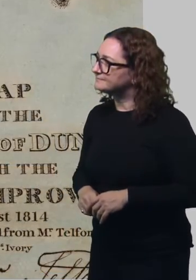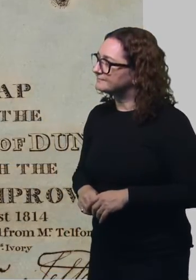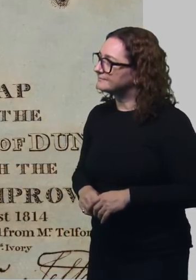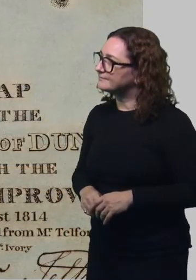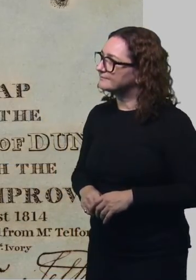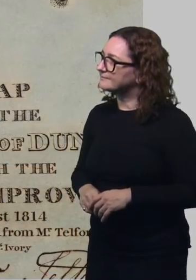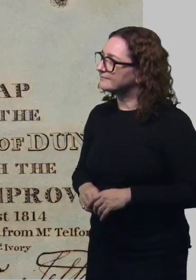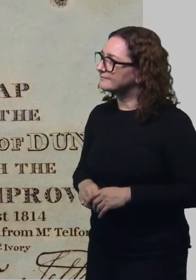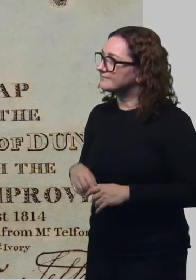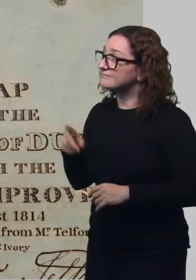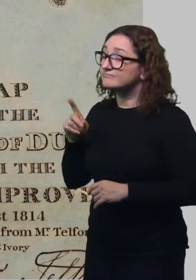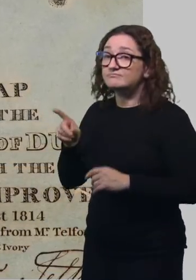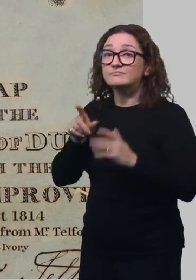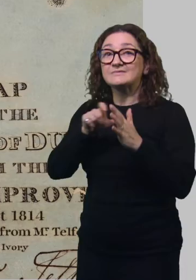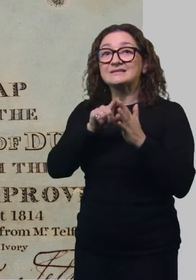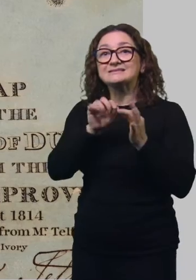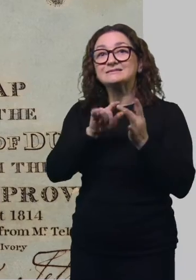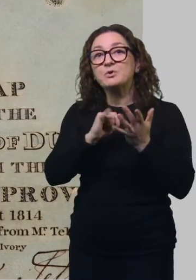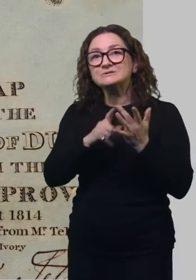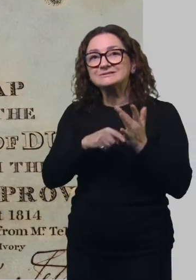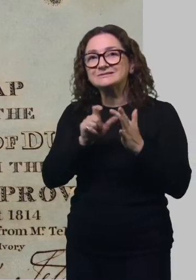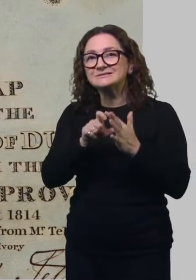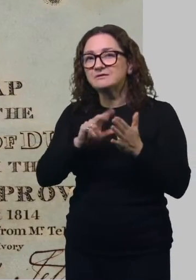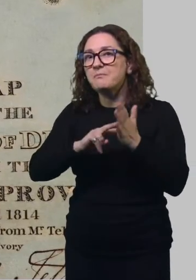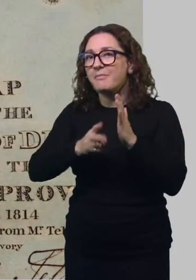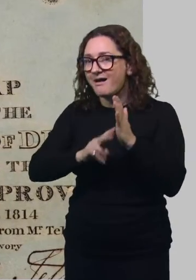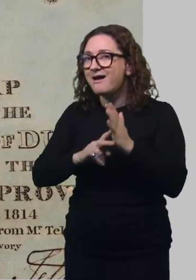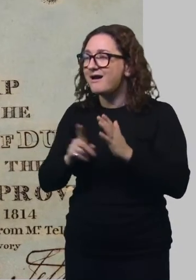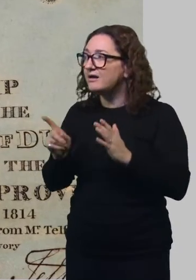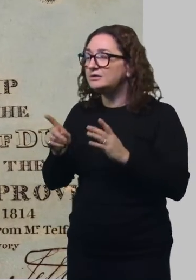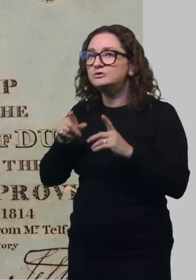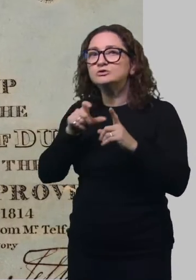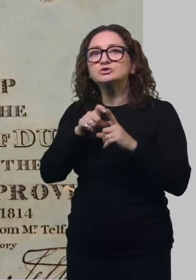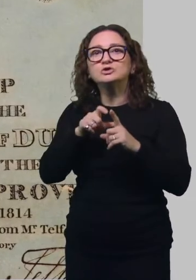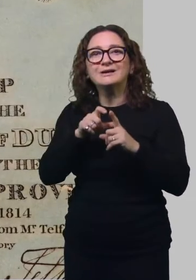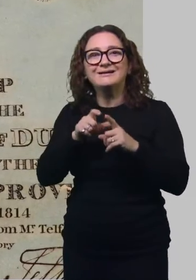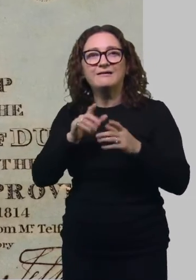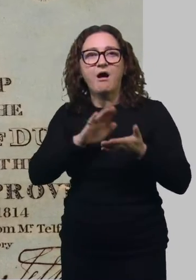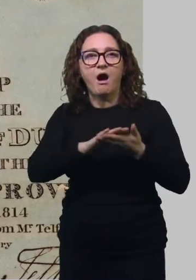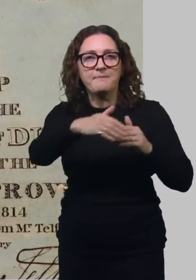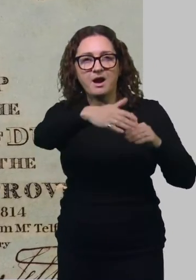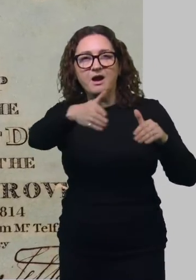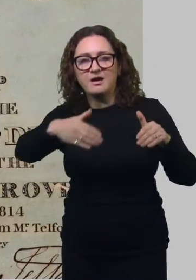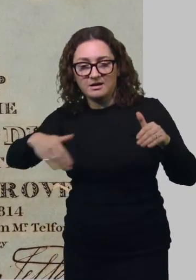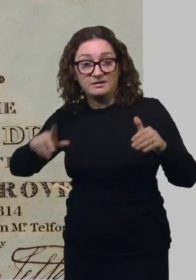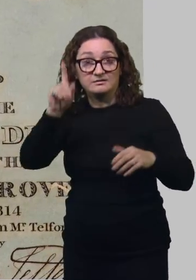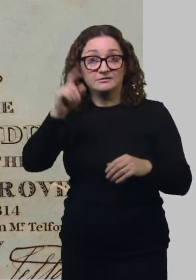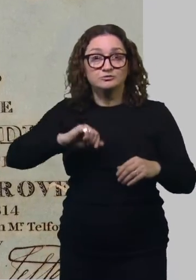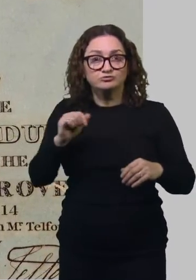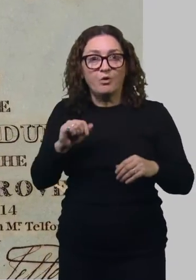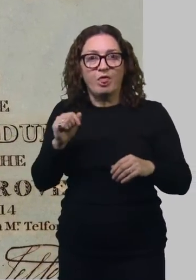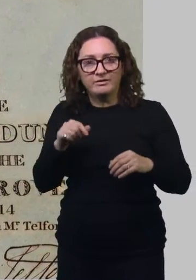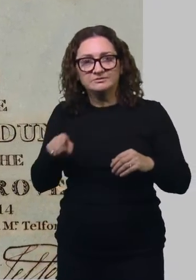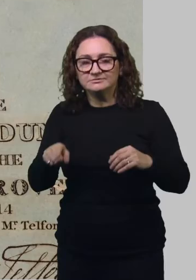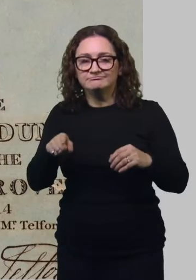This is what's called a deposited plan. It shows a plan to improve Dundee Harbour on the east coast of Scotland, and is signed by the